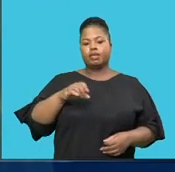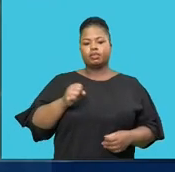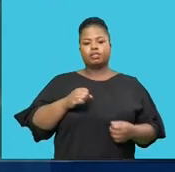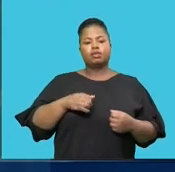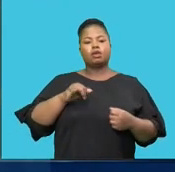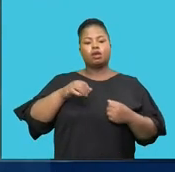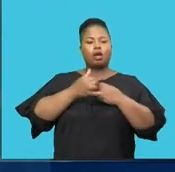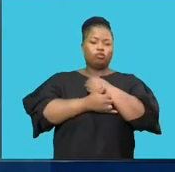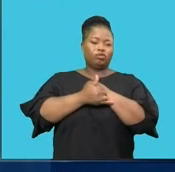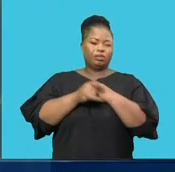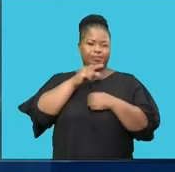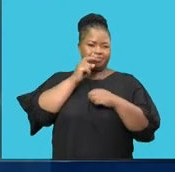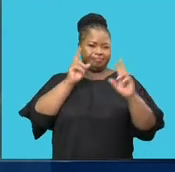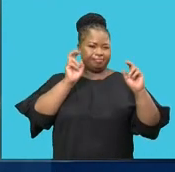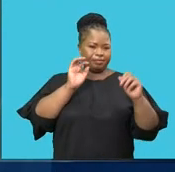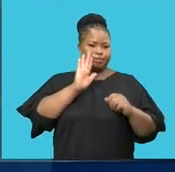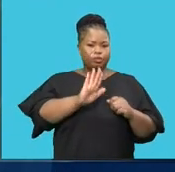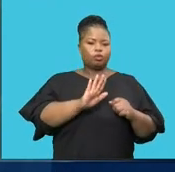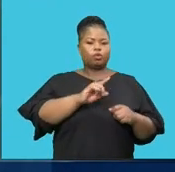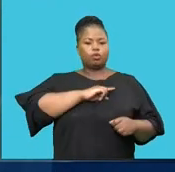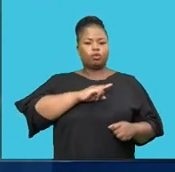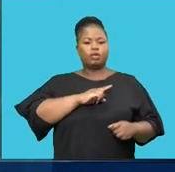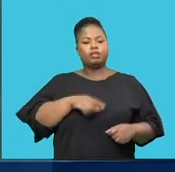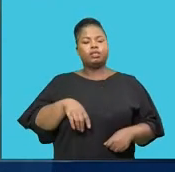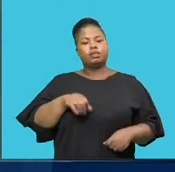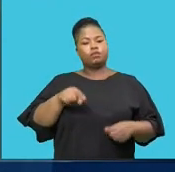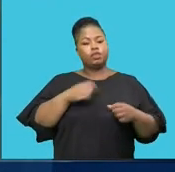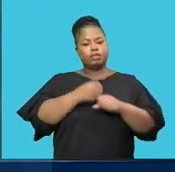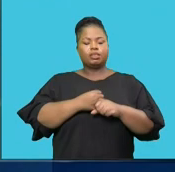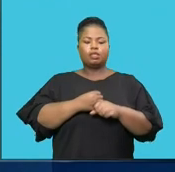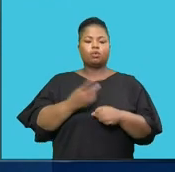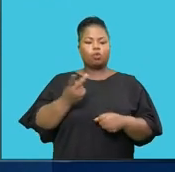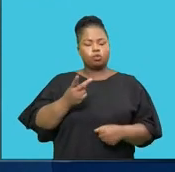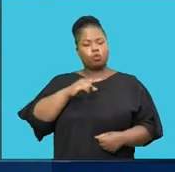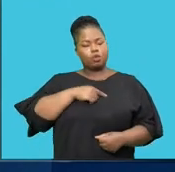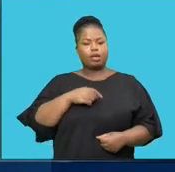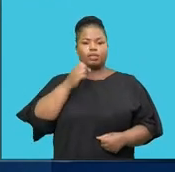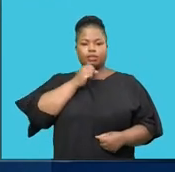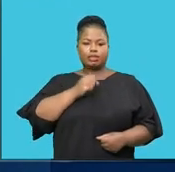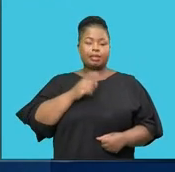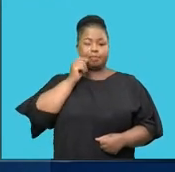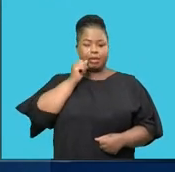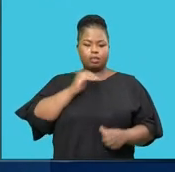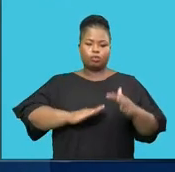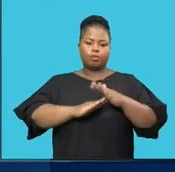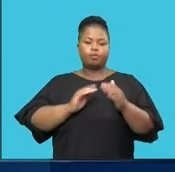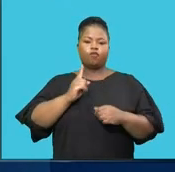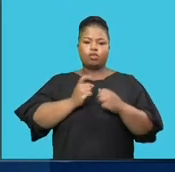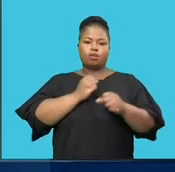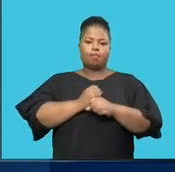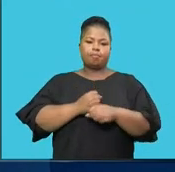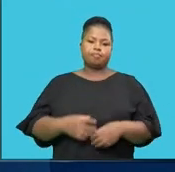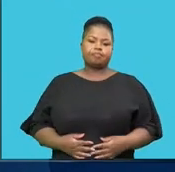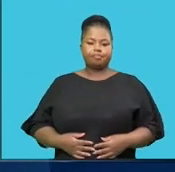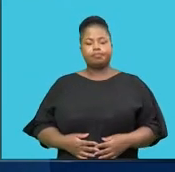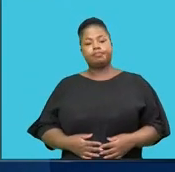e supileng e akaretsang ho yona a ba mo ya selemo e sitana le ho ba sebini sa monna sa selemo. Sibini